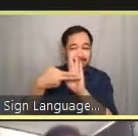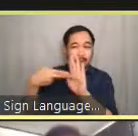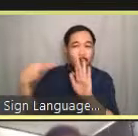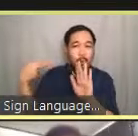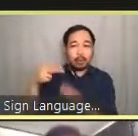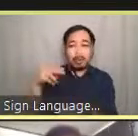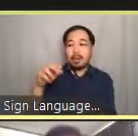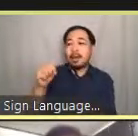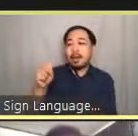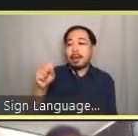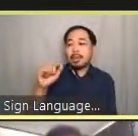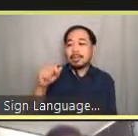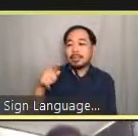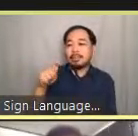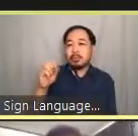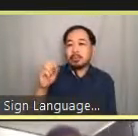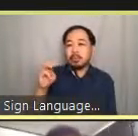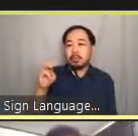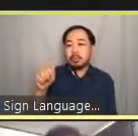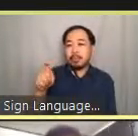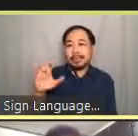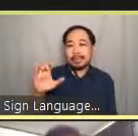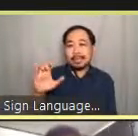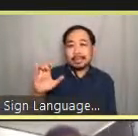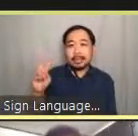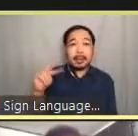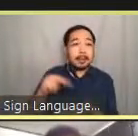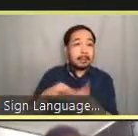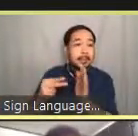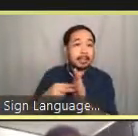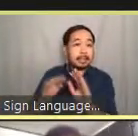Automatic kasi wala silang